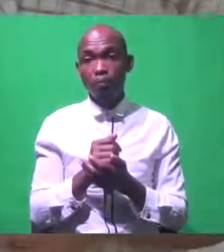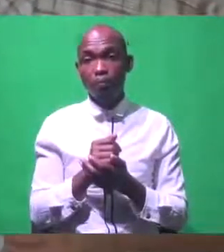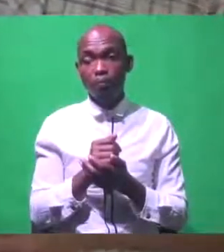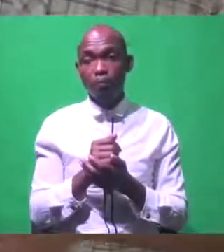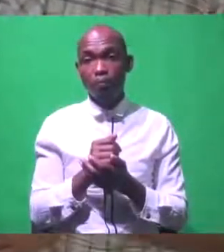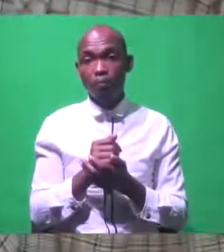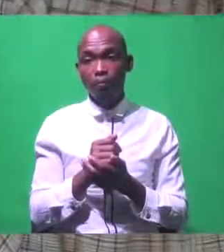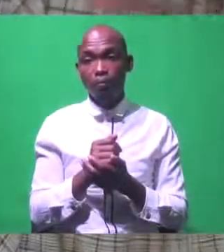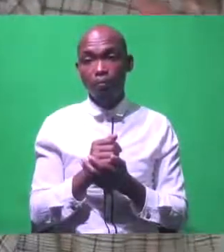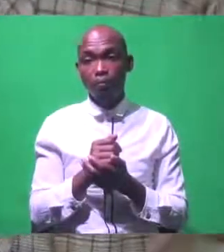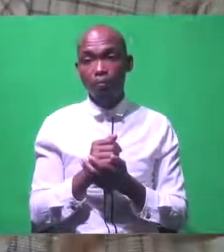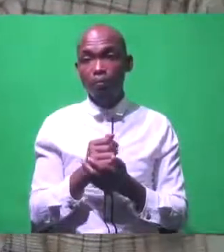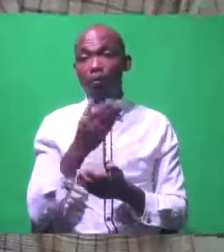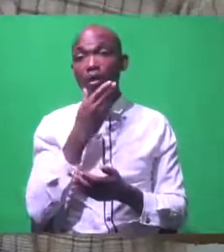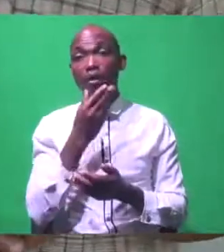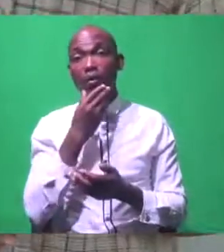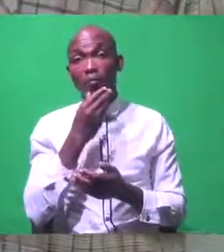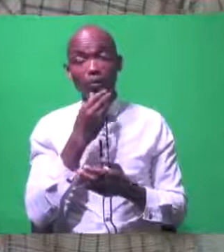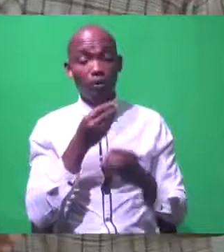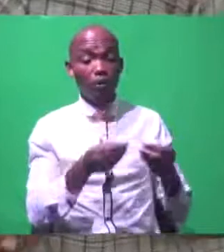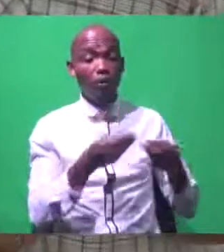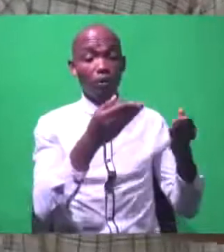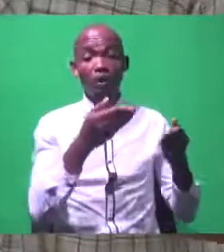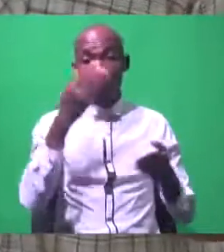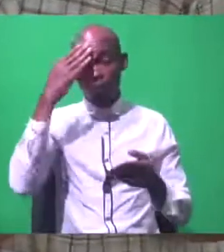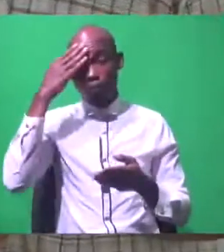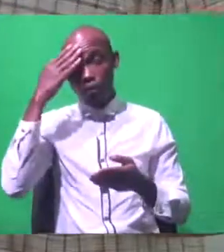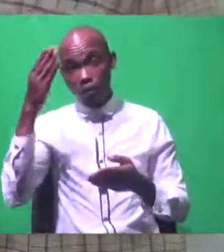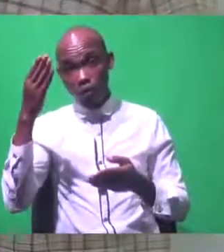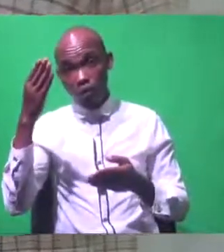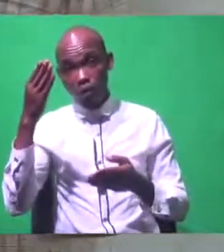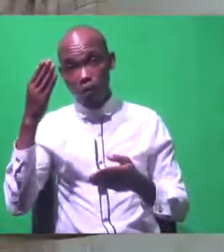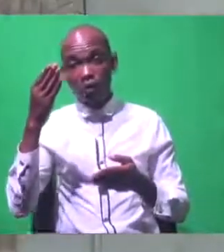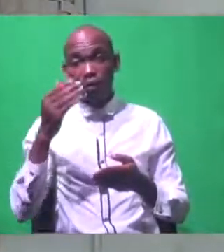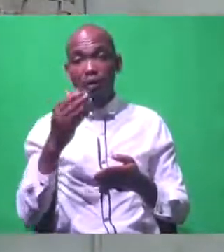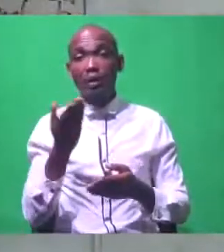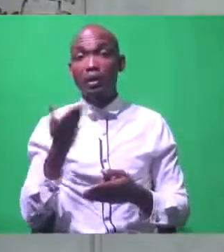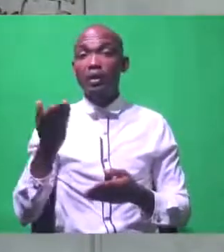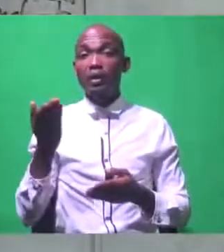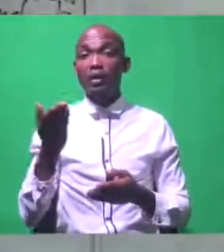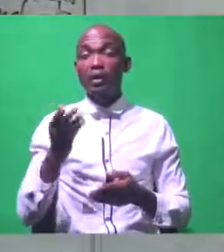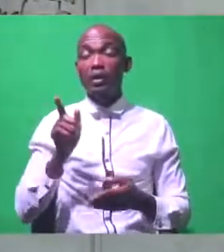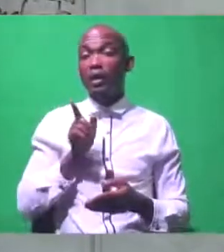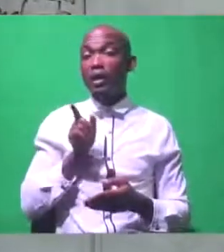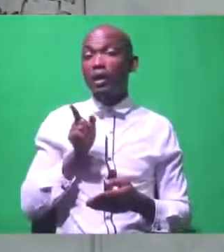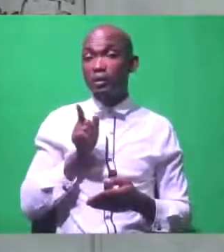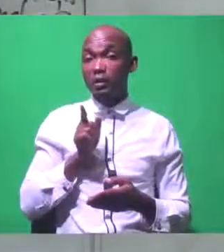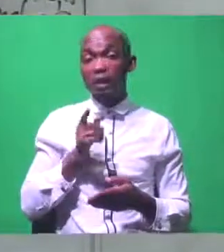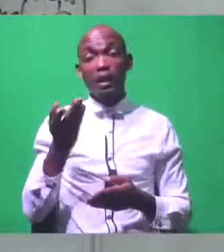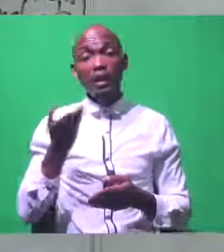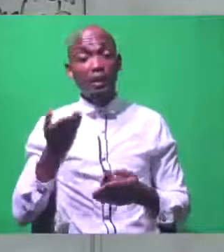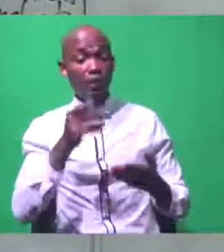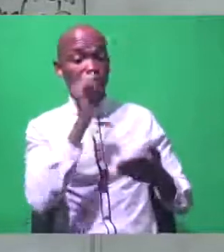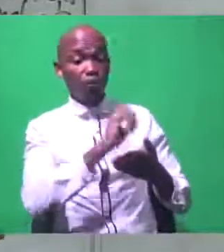The boys were given priority rather than the girls. And many schools